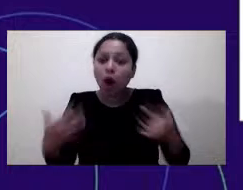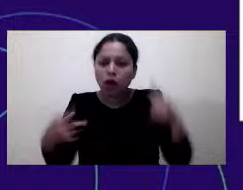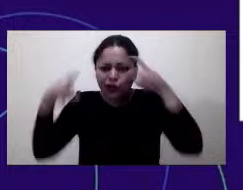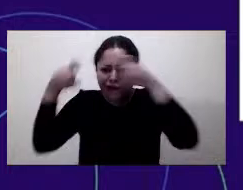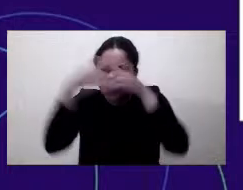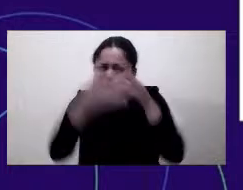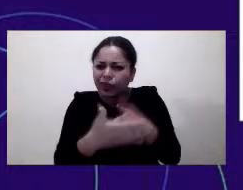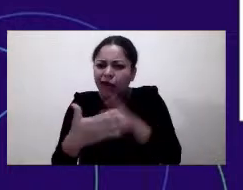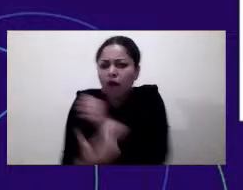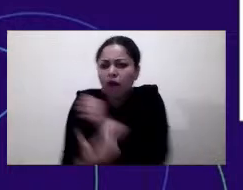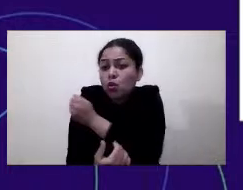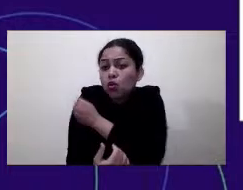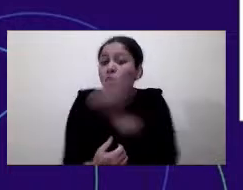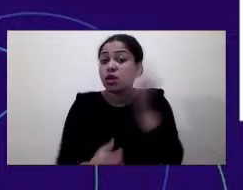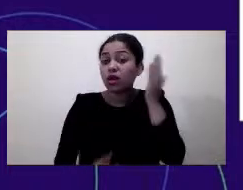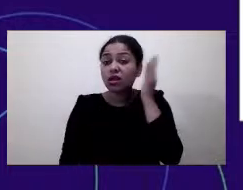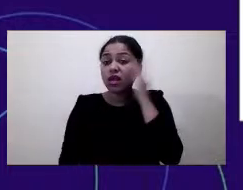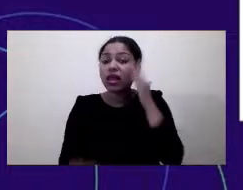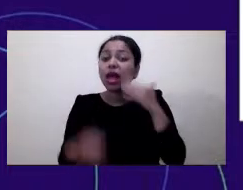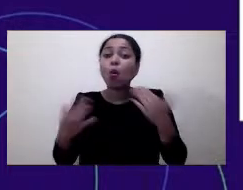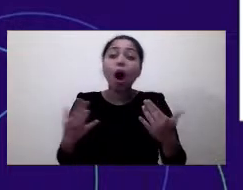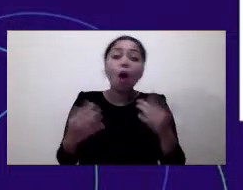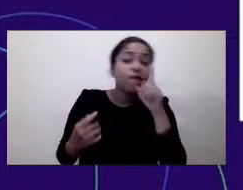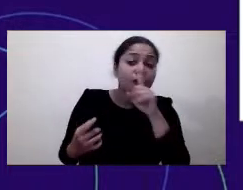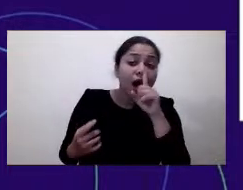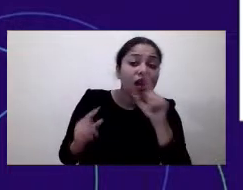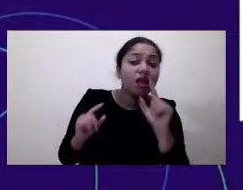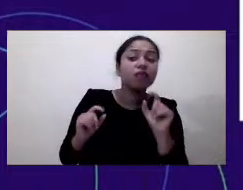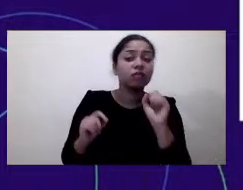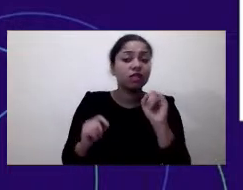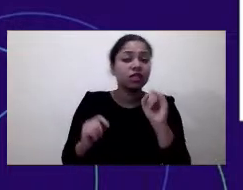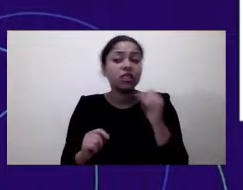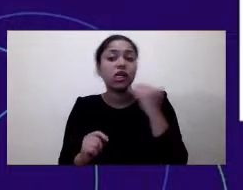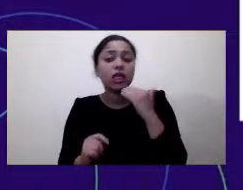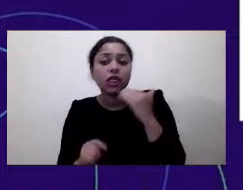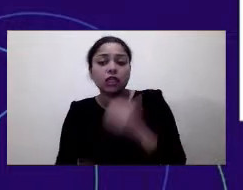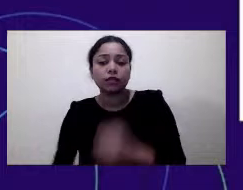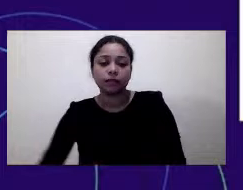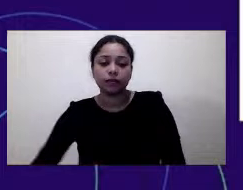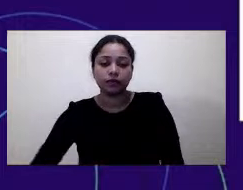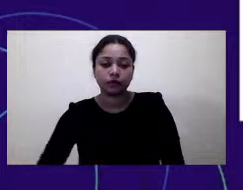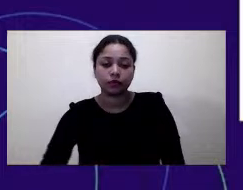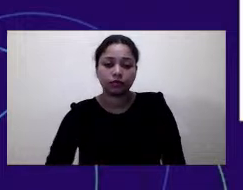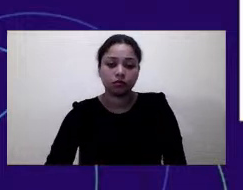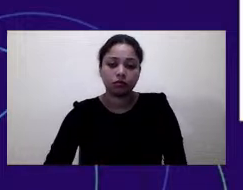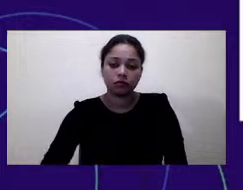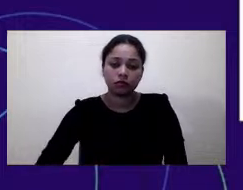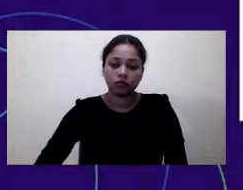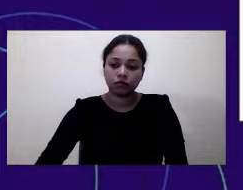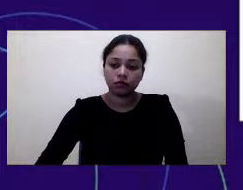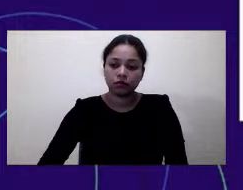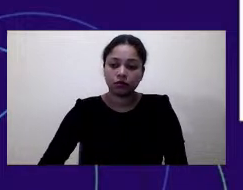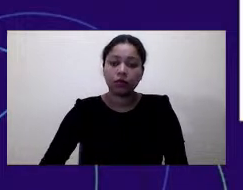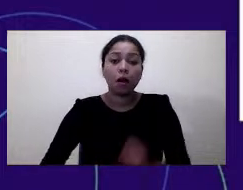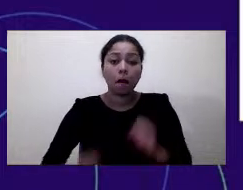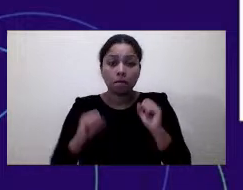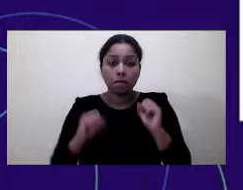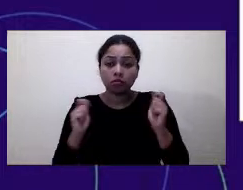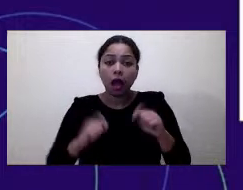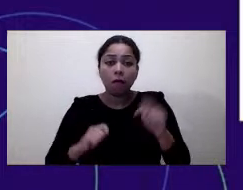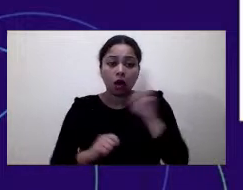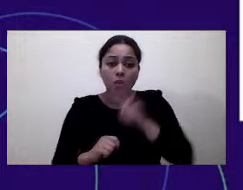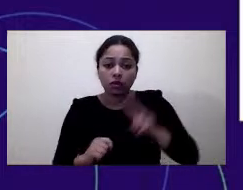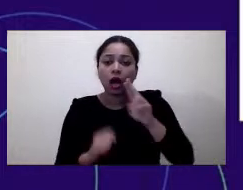see where are their weaknesses. And it can be suitable in some of soft CLIL contexts when we're thinking